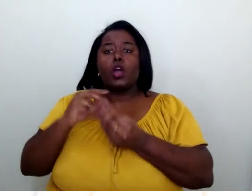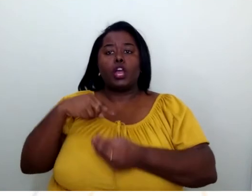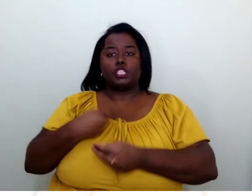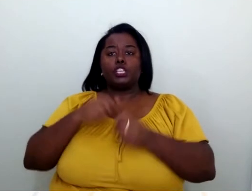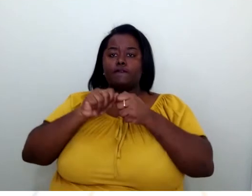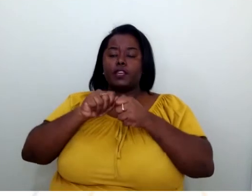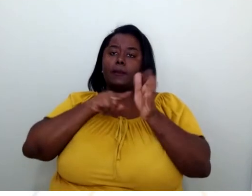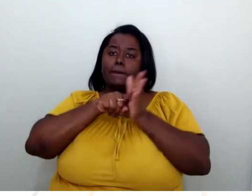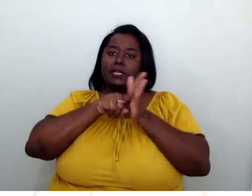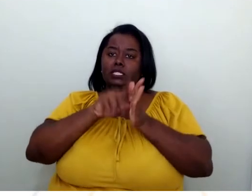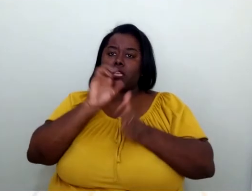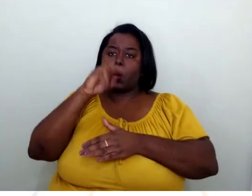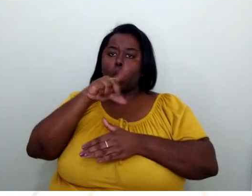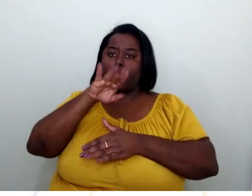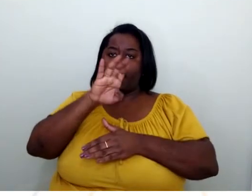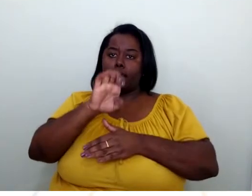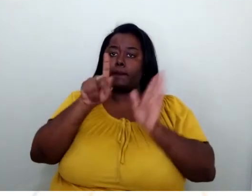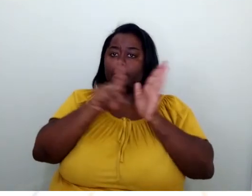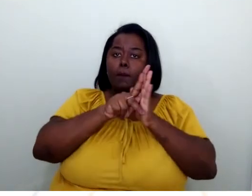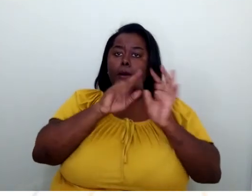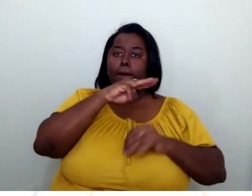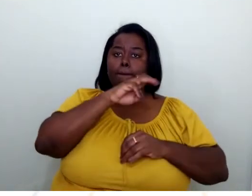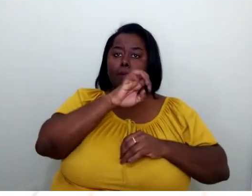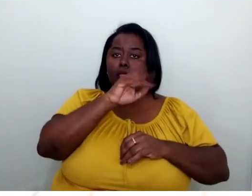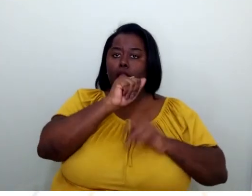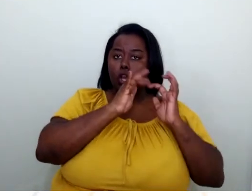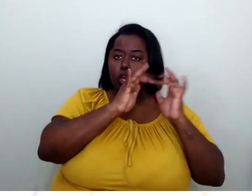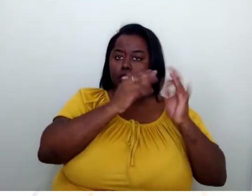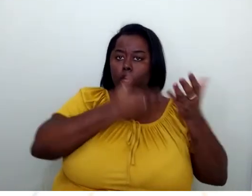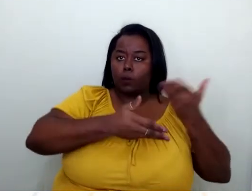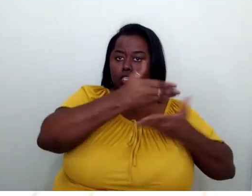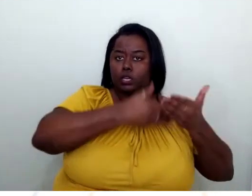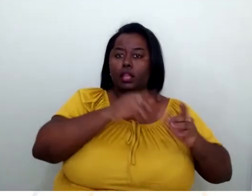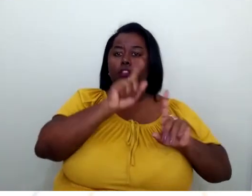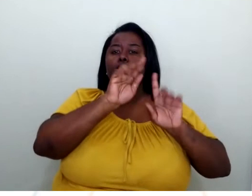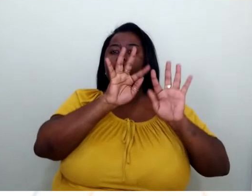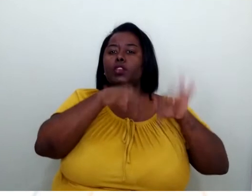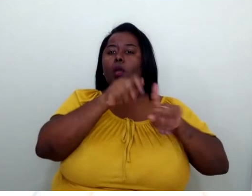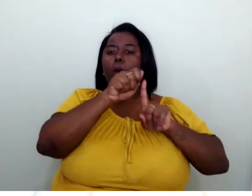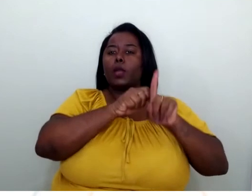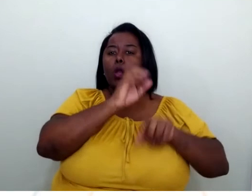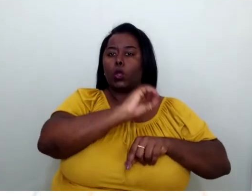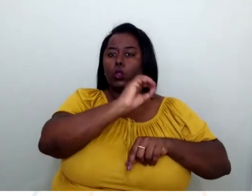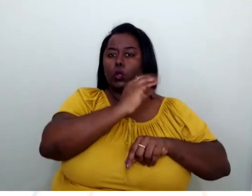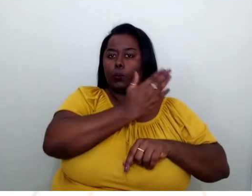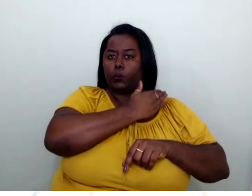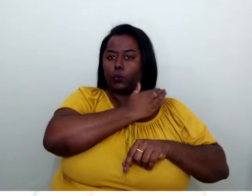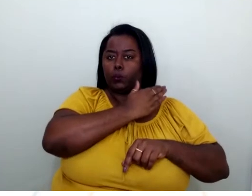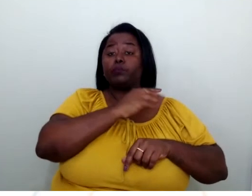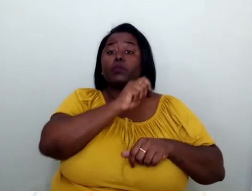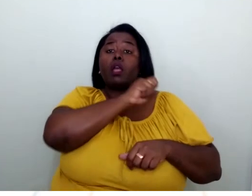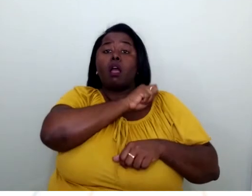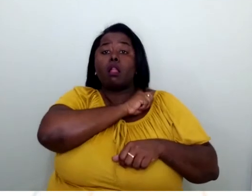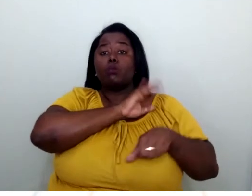context. And we're going to use this questionnaire in a research study. So here we go, the research